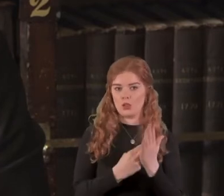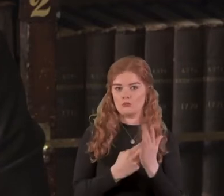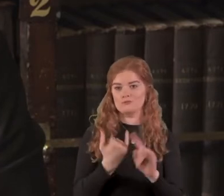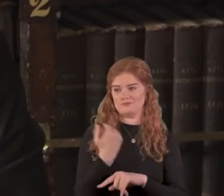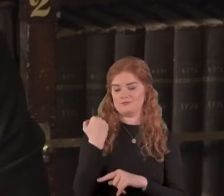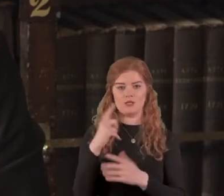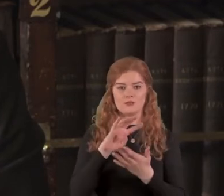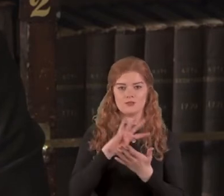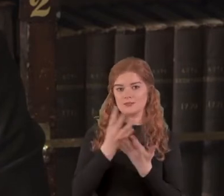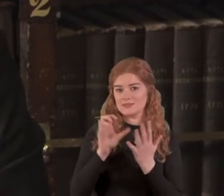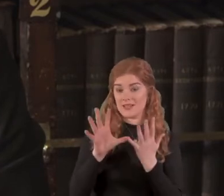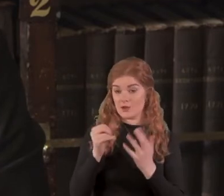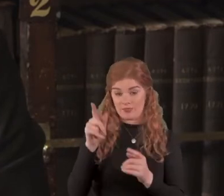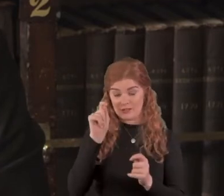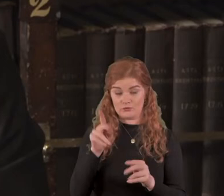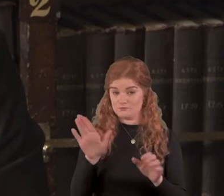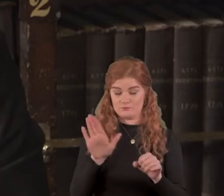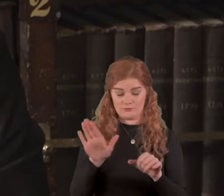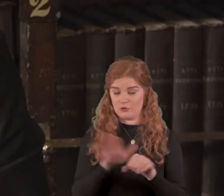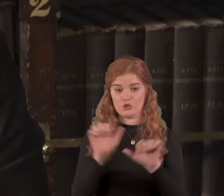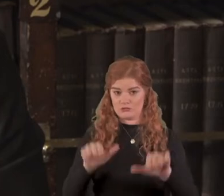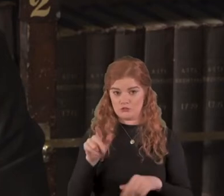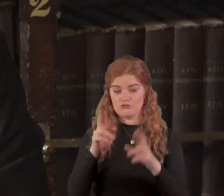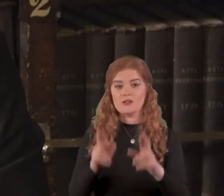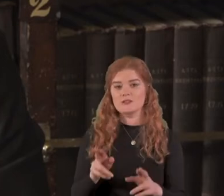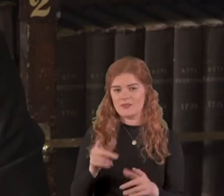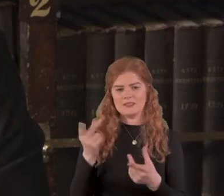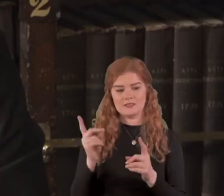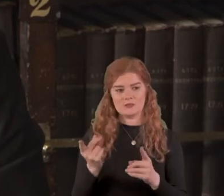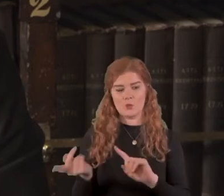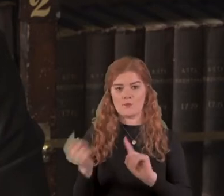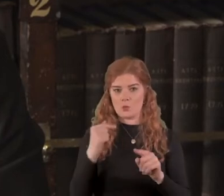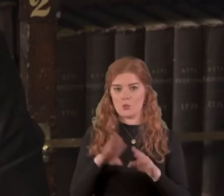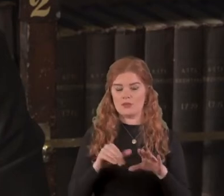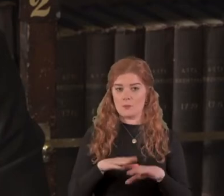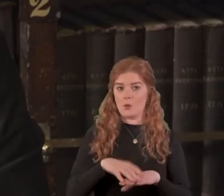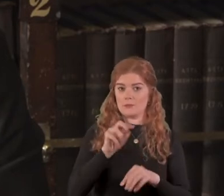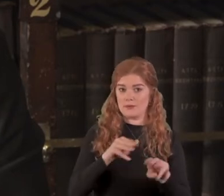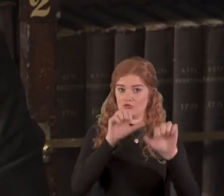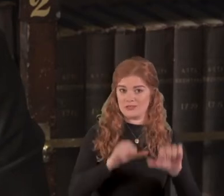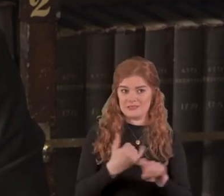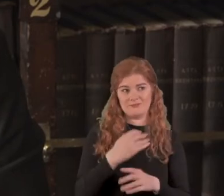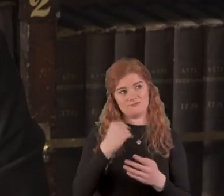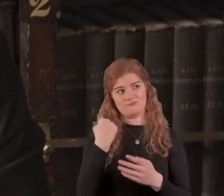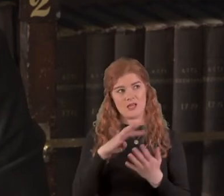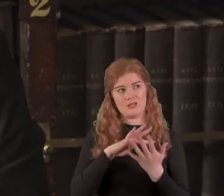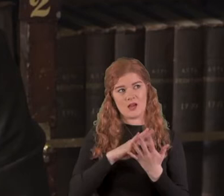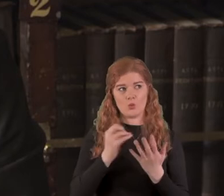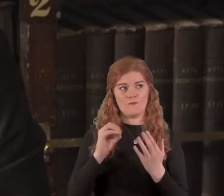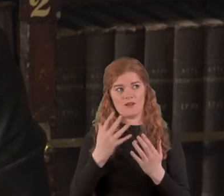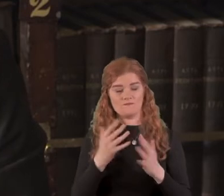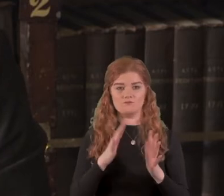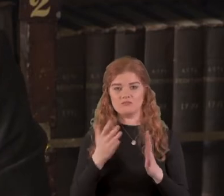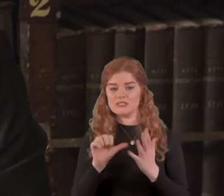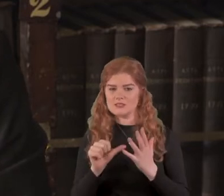I think it's entirely right. They were returned with a majority in 1905, which 5-6, similar to what